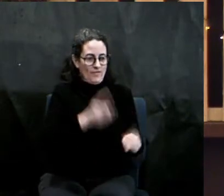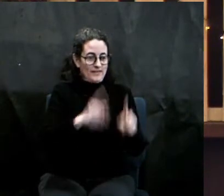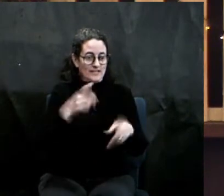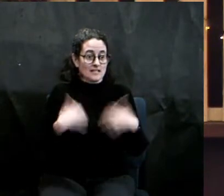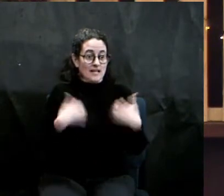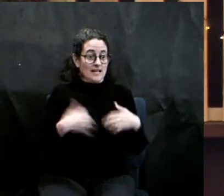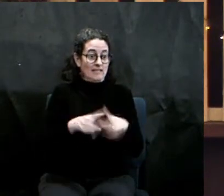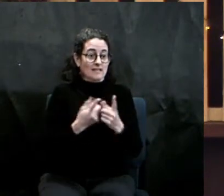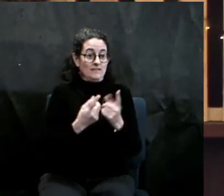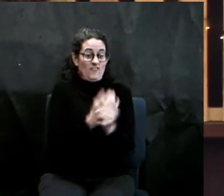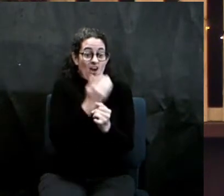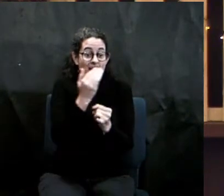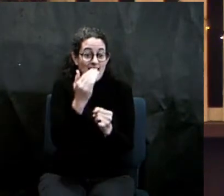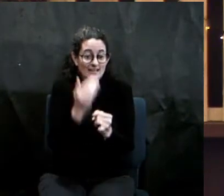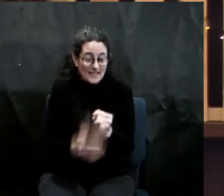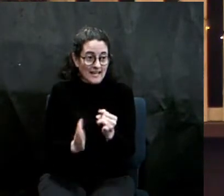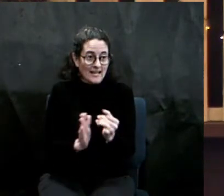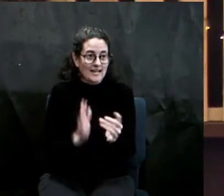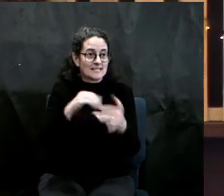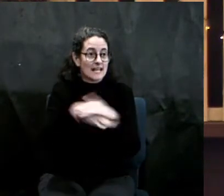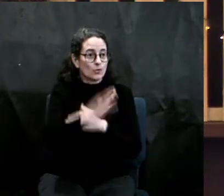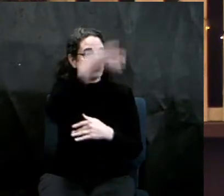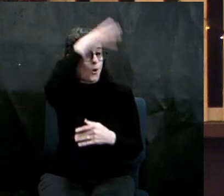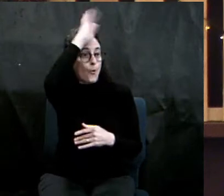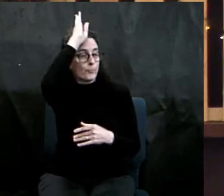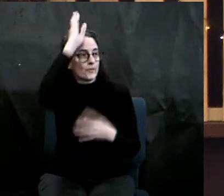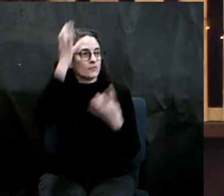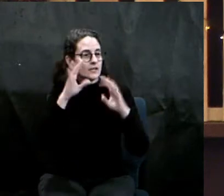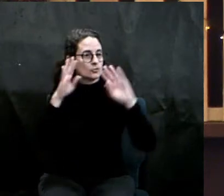in Rome to face trial before Caesar.